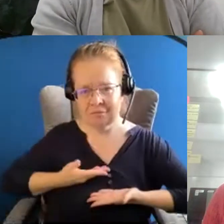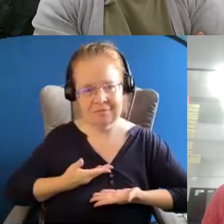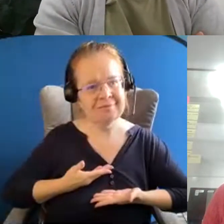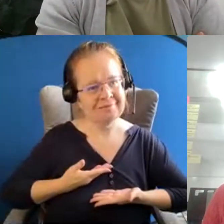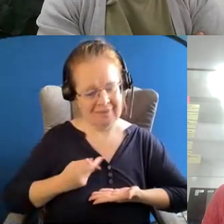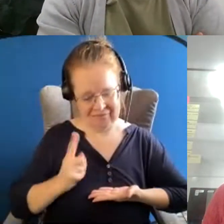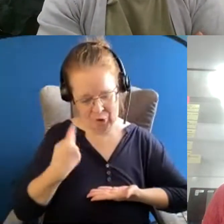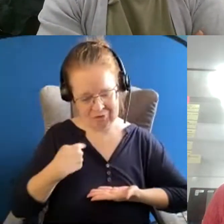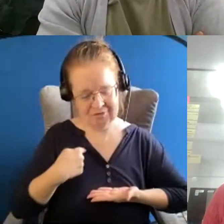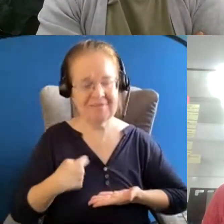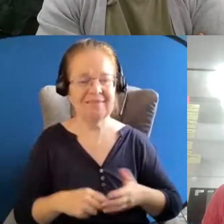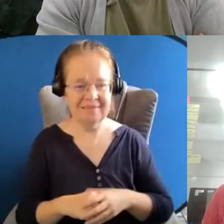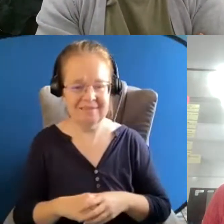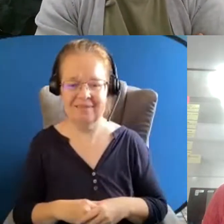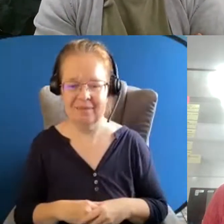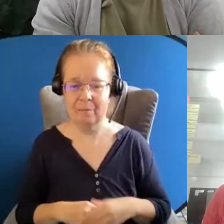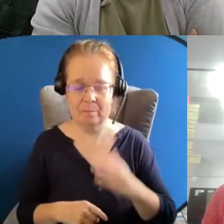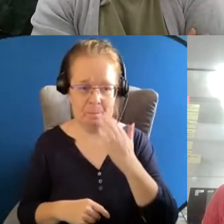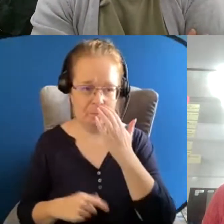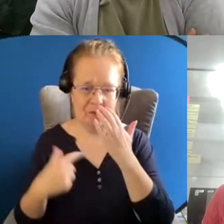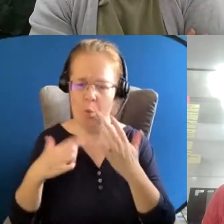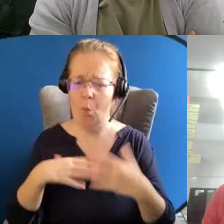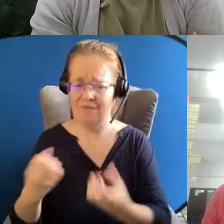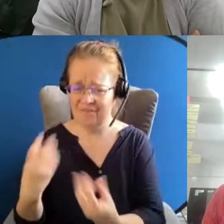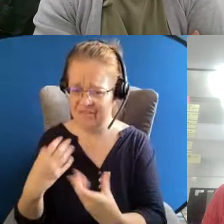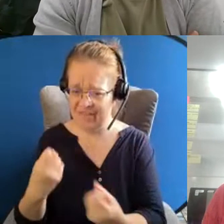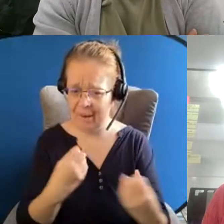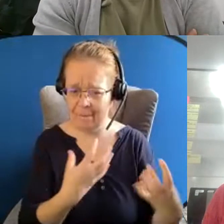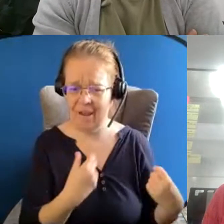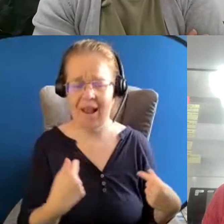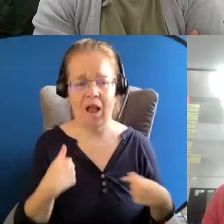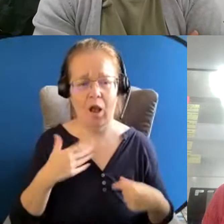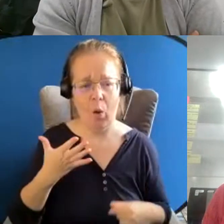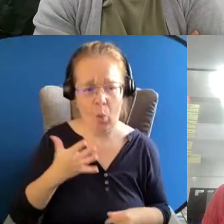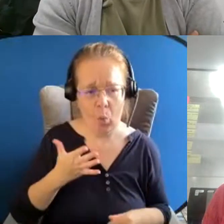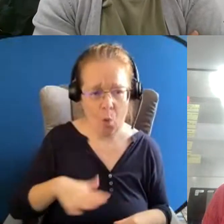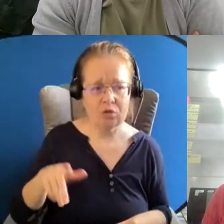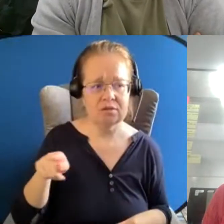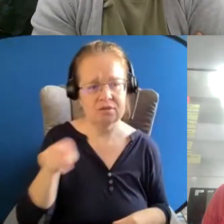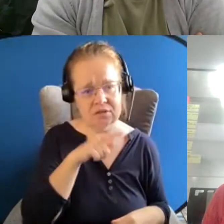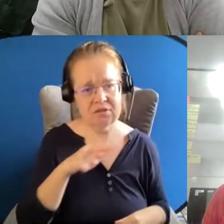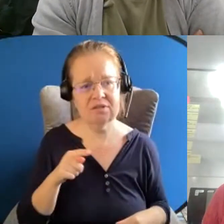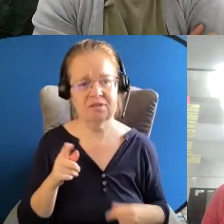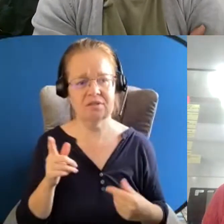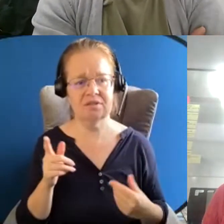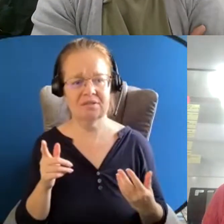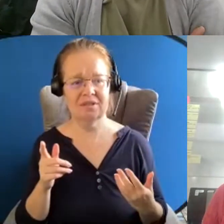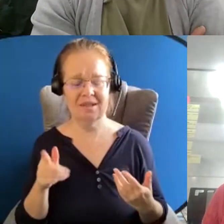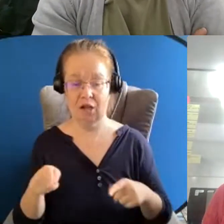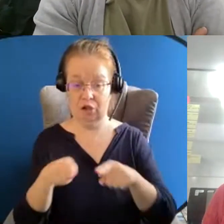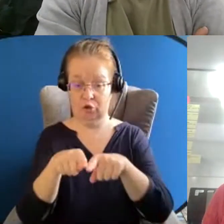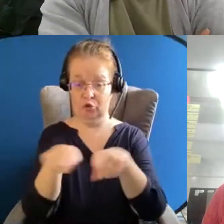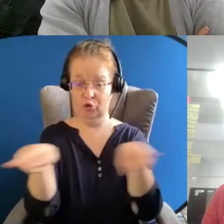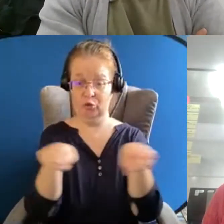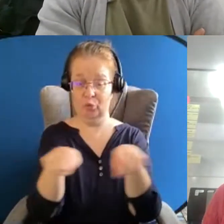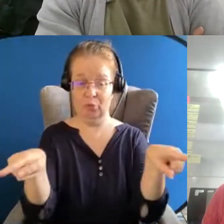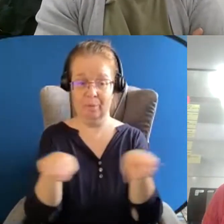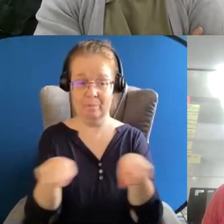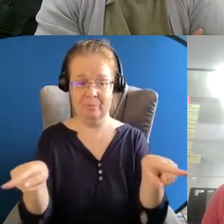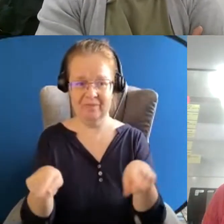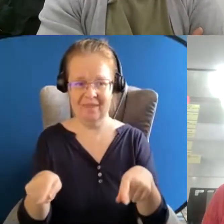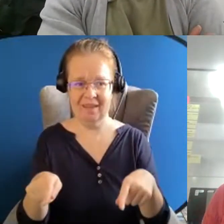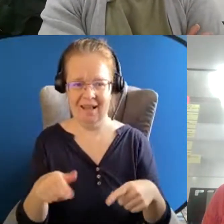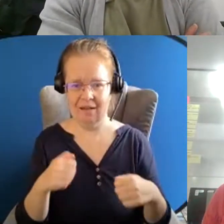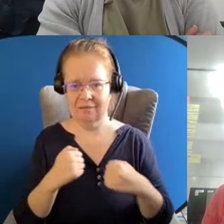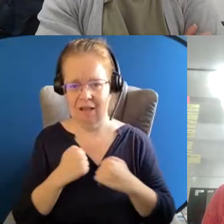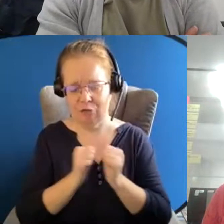Catherine. So yeah, we really want feedback on it. We want you to you as our